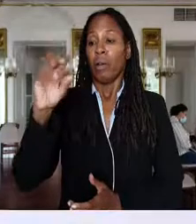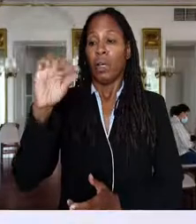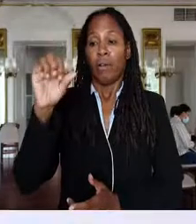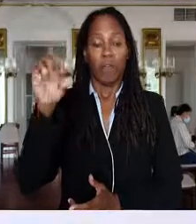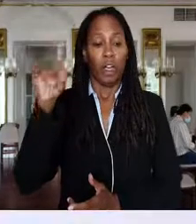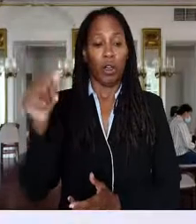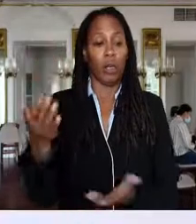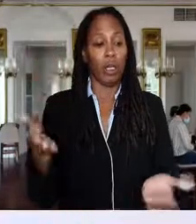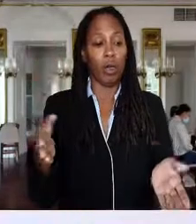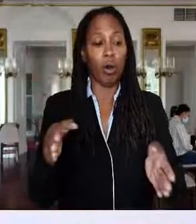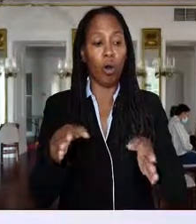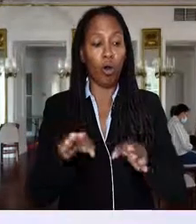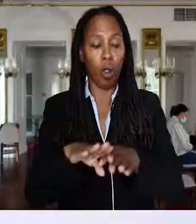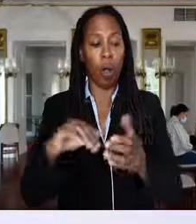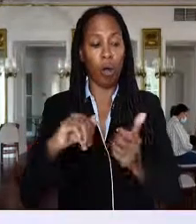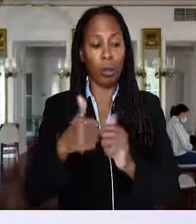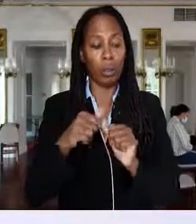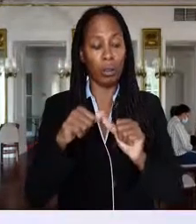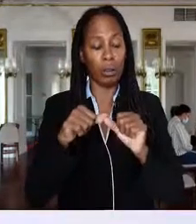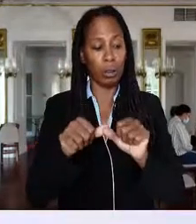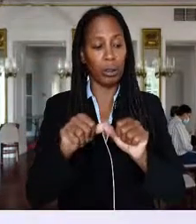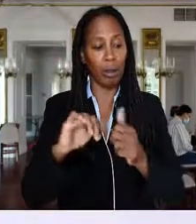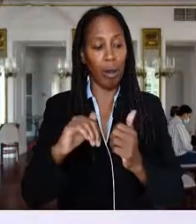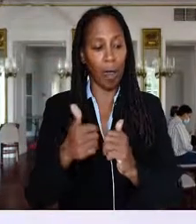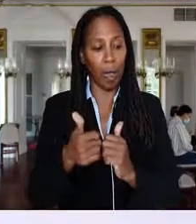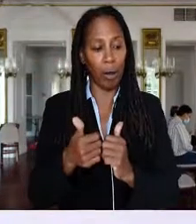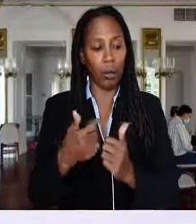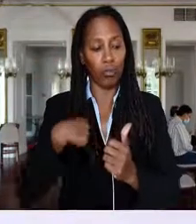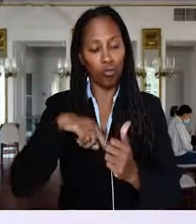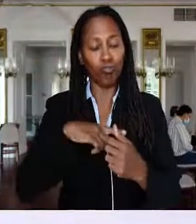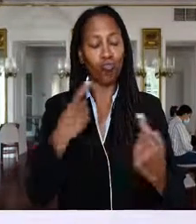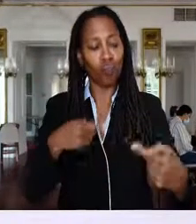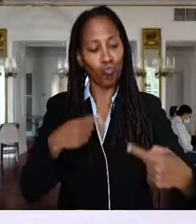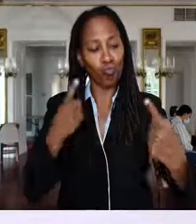on September 19th. They said they've had